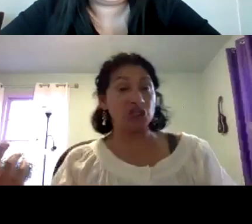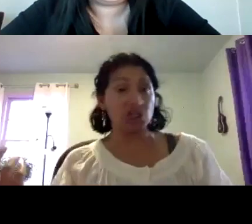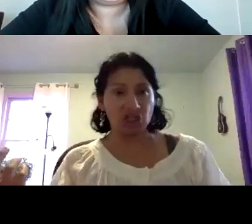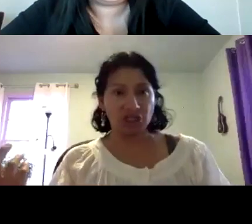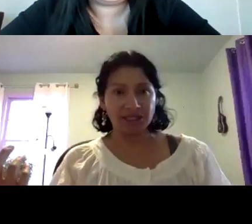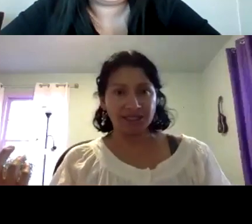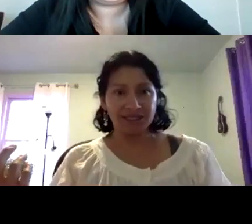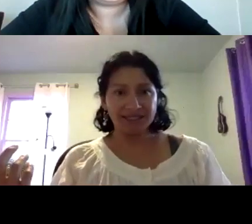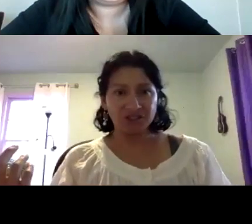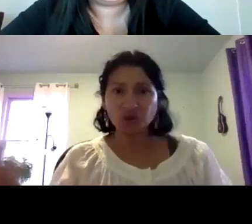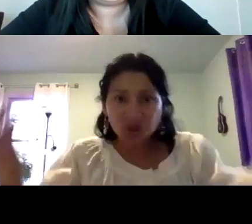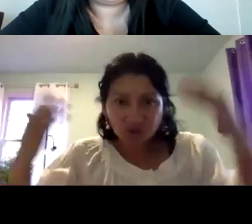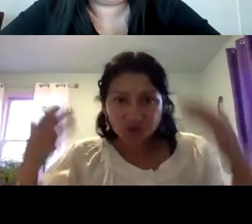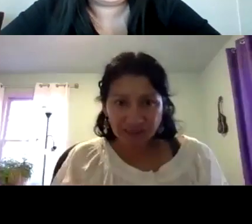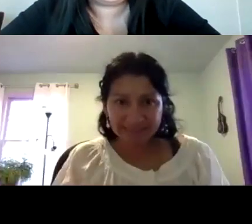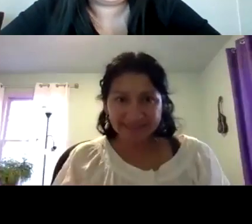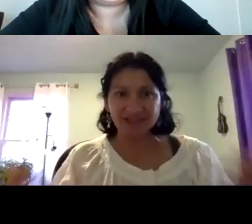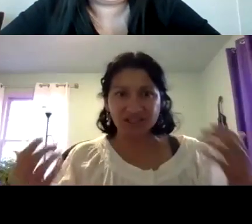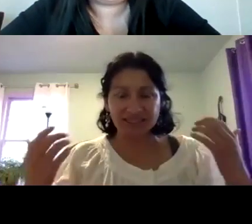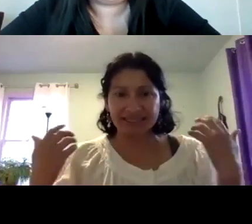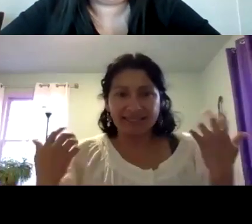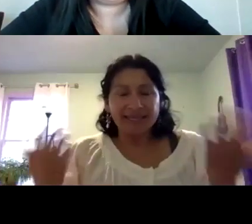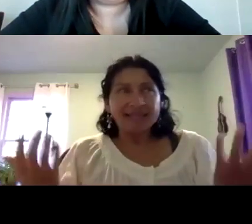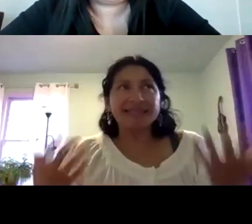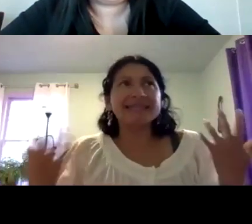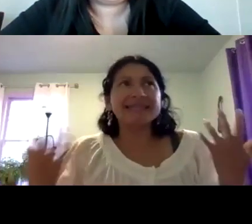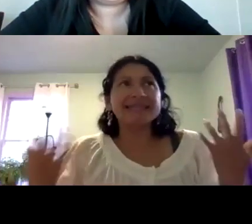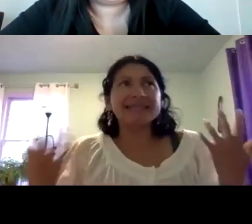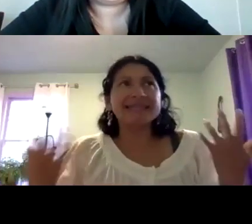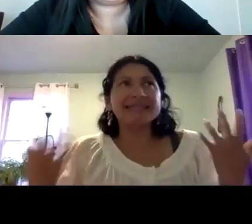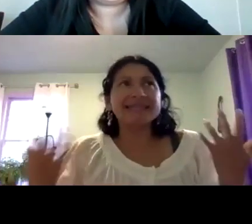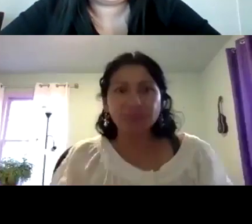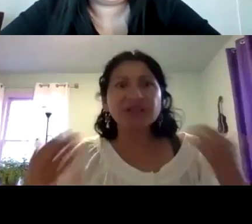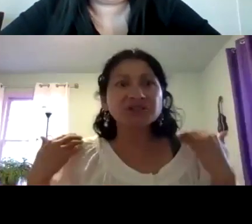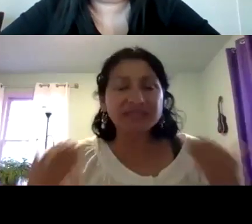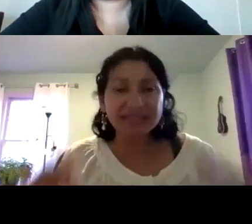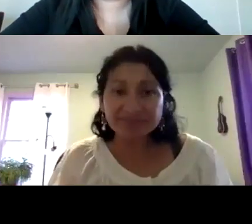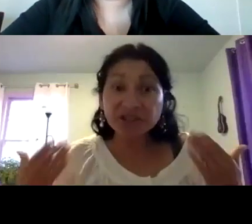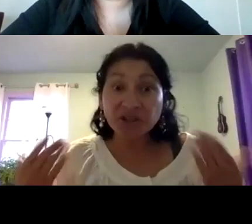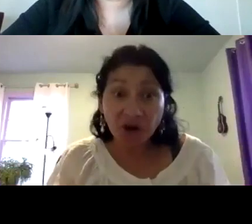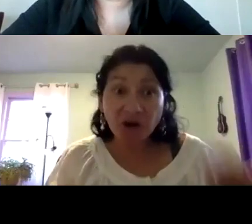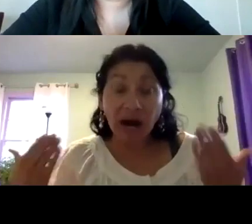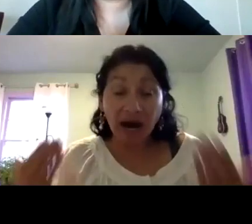G? Use to letter G, and there is no point because